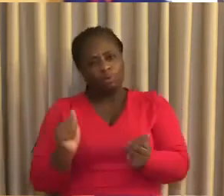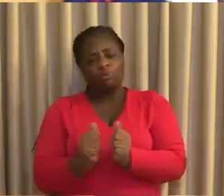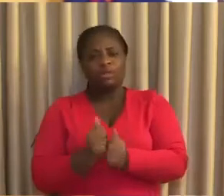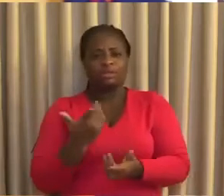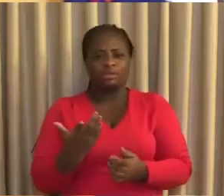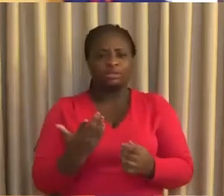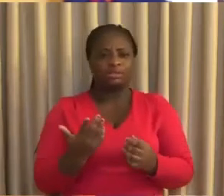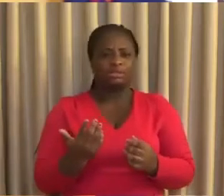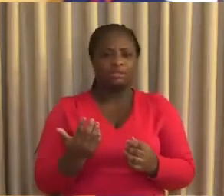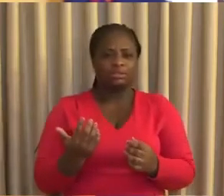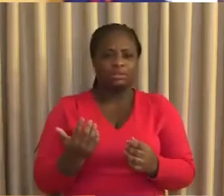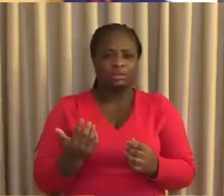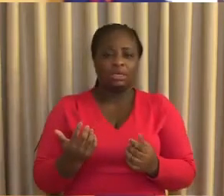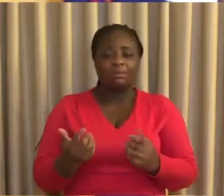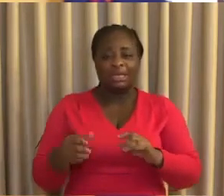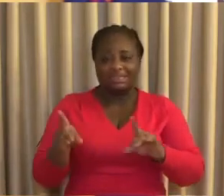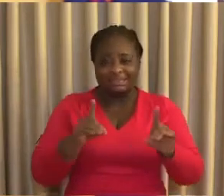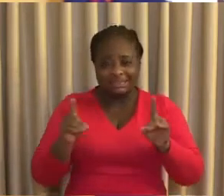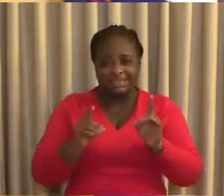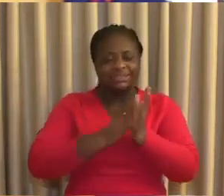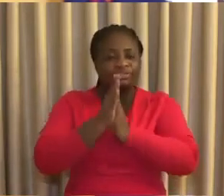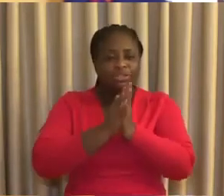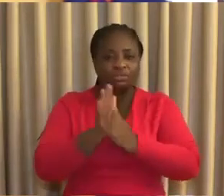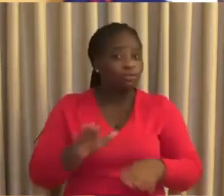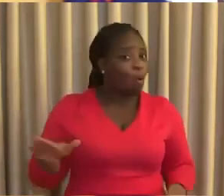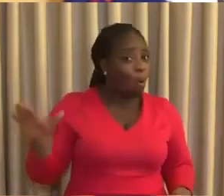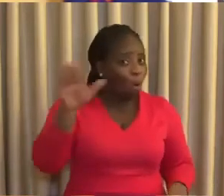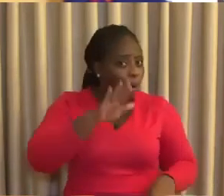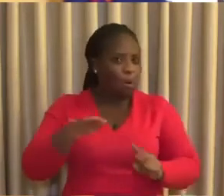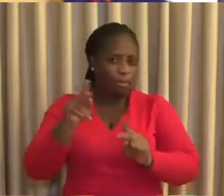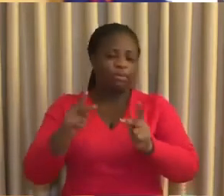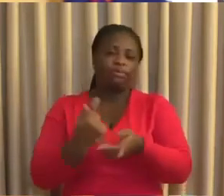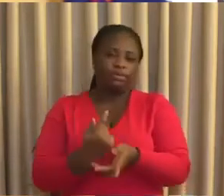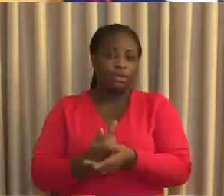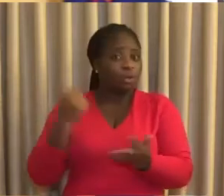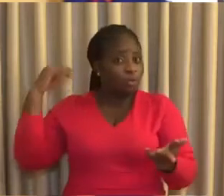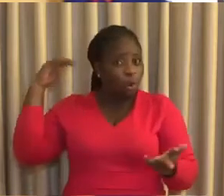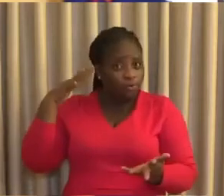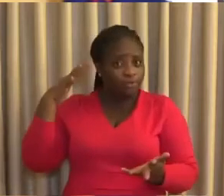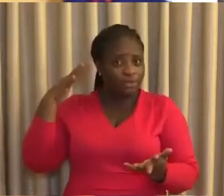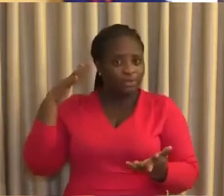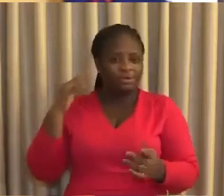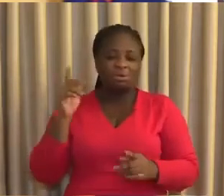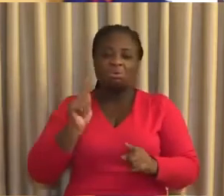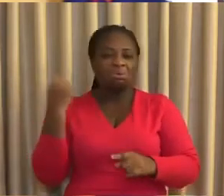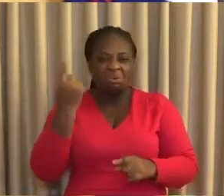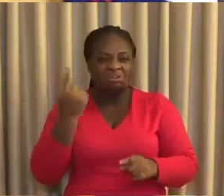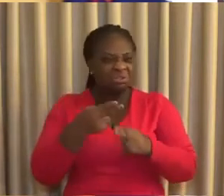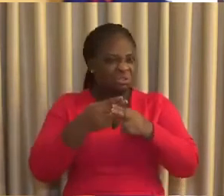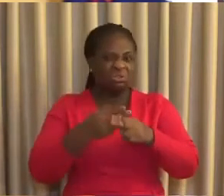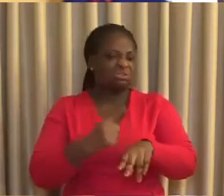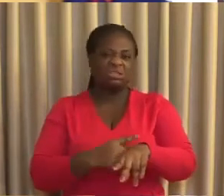the interest of all of us. They're hopefully only for a short while. These additional